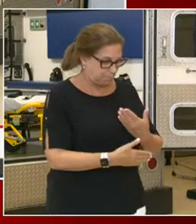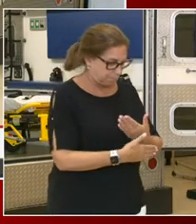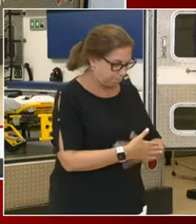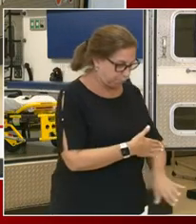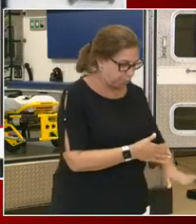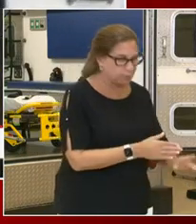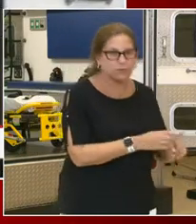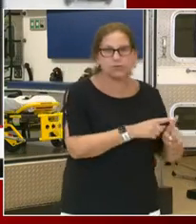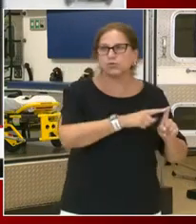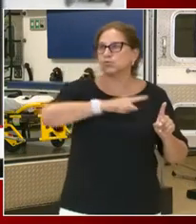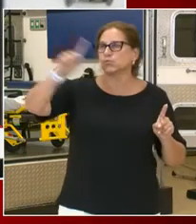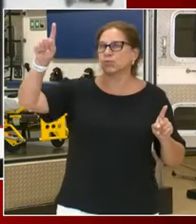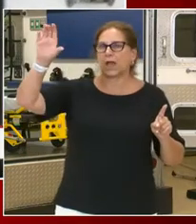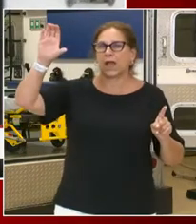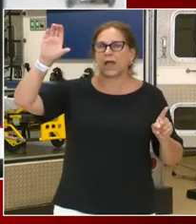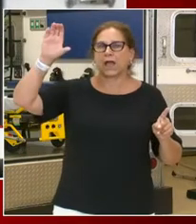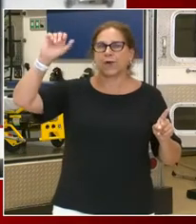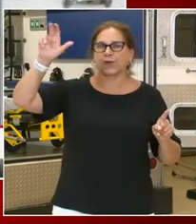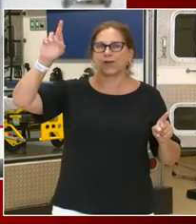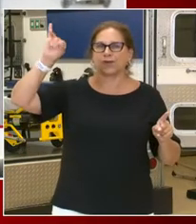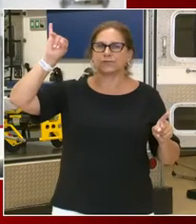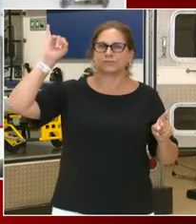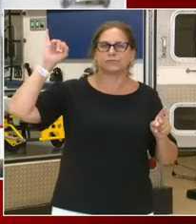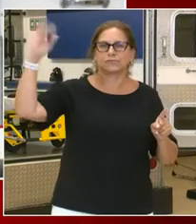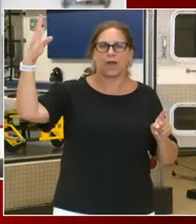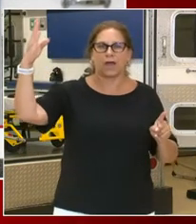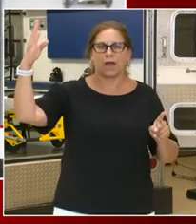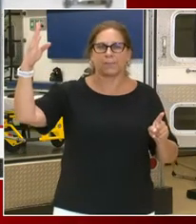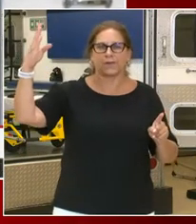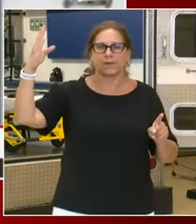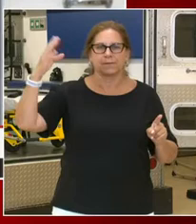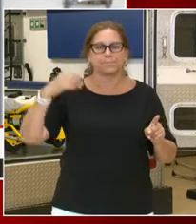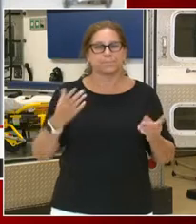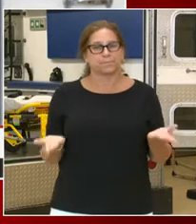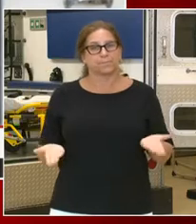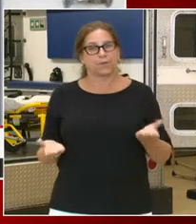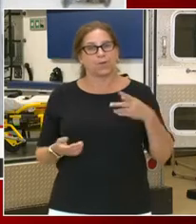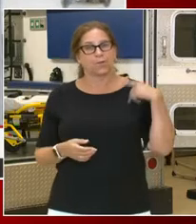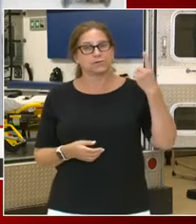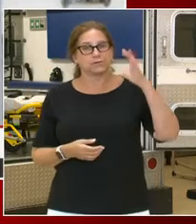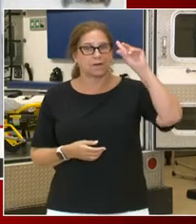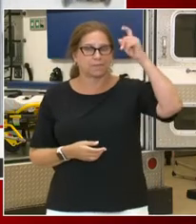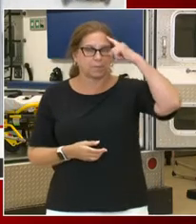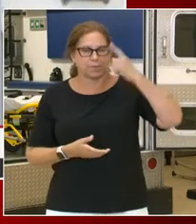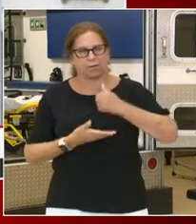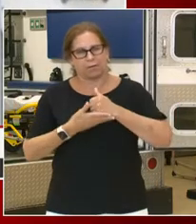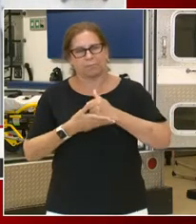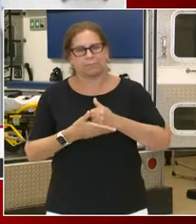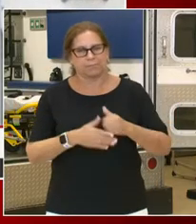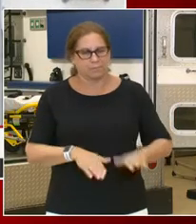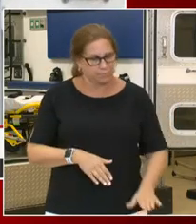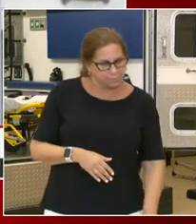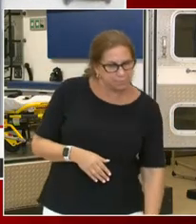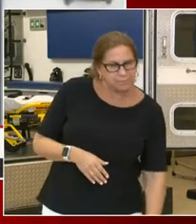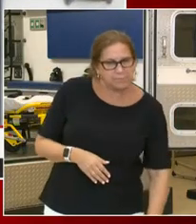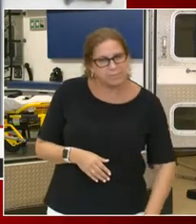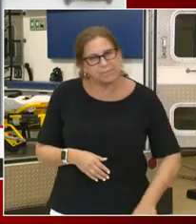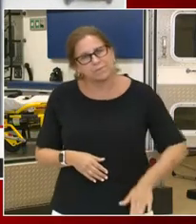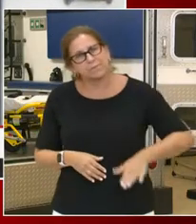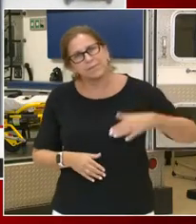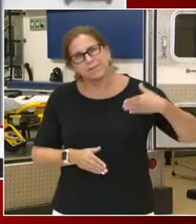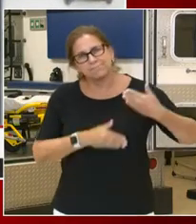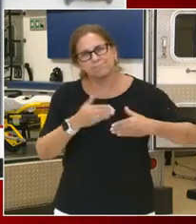real and so correct. We're going to next move into our next panel, which is going to be about learning acceleration and